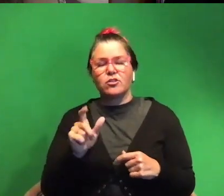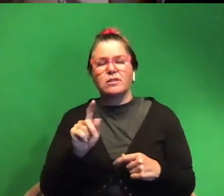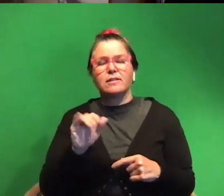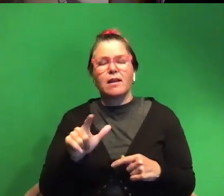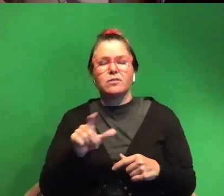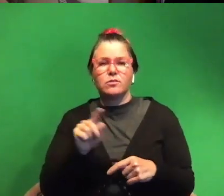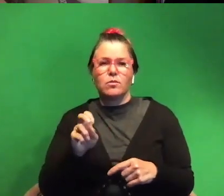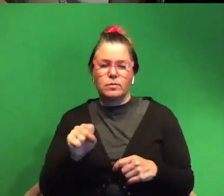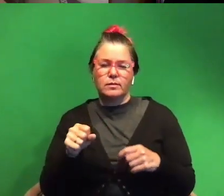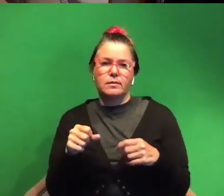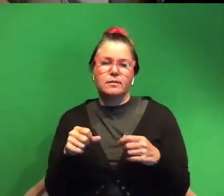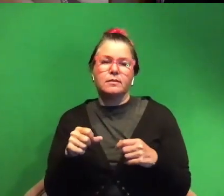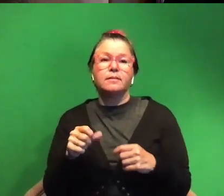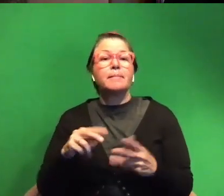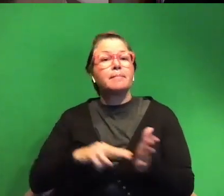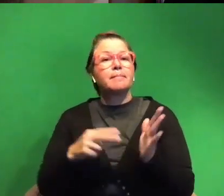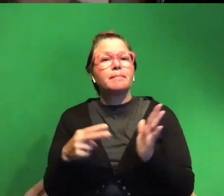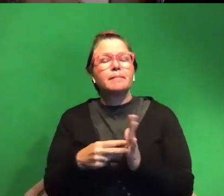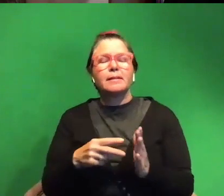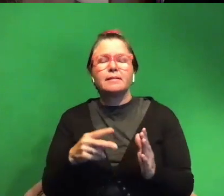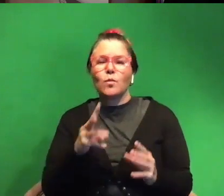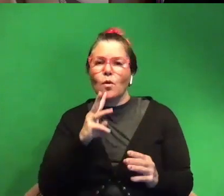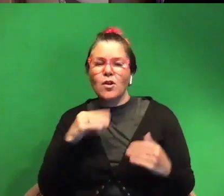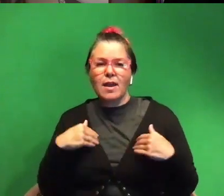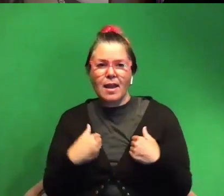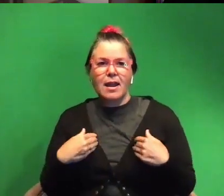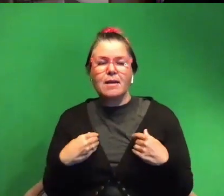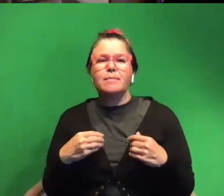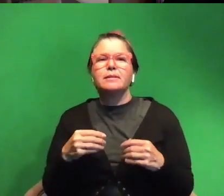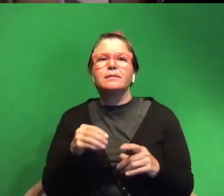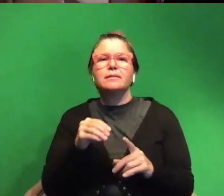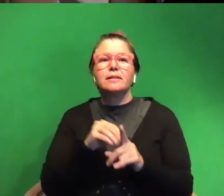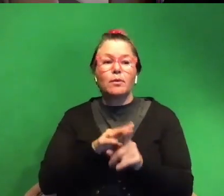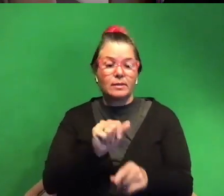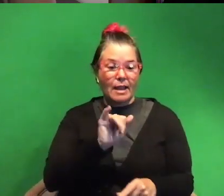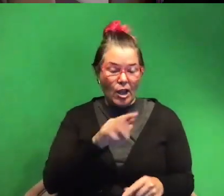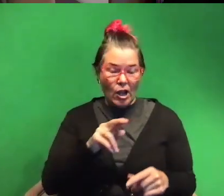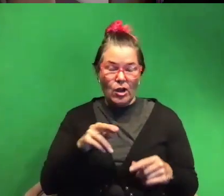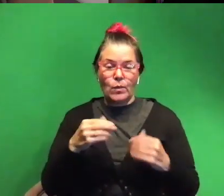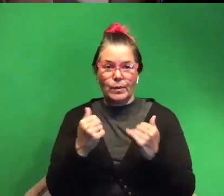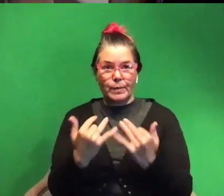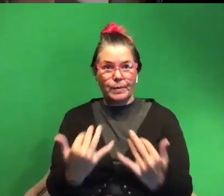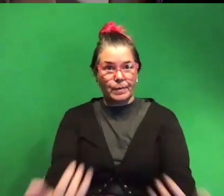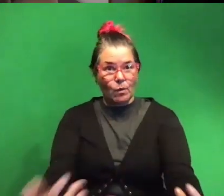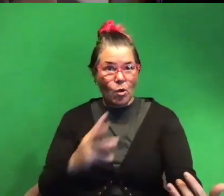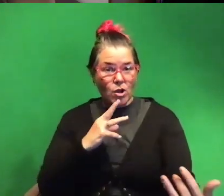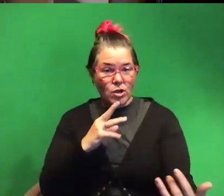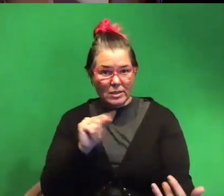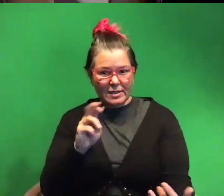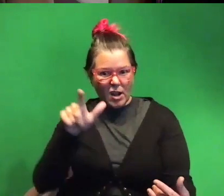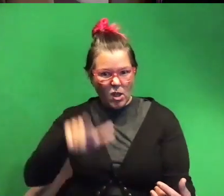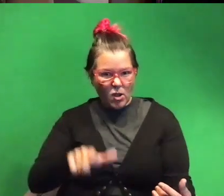are areas where aquatic organisms are exposed either to air, right, when tide is very low, or when they're